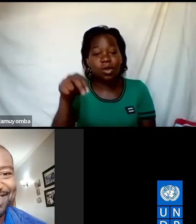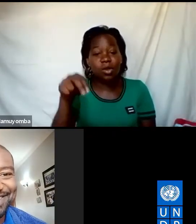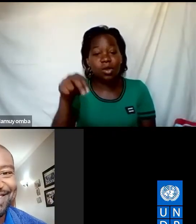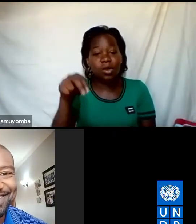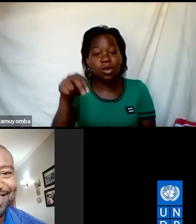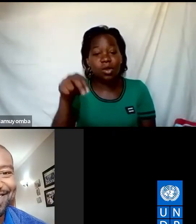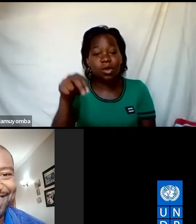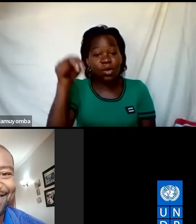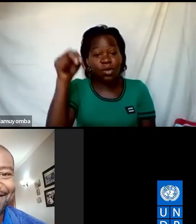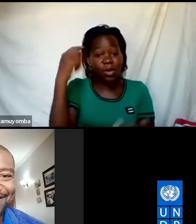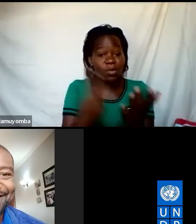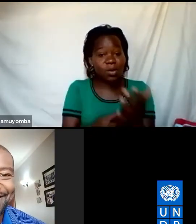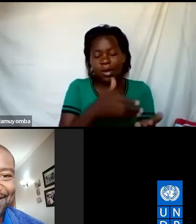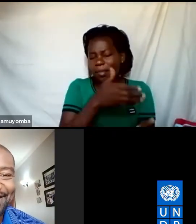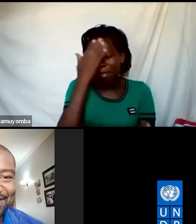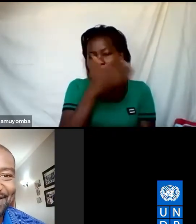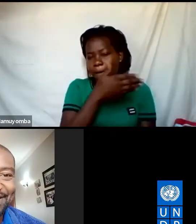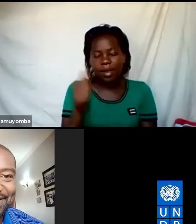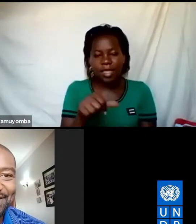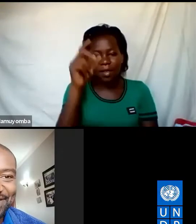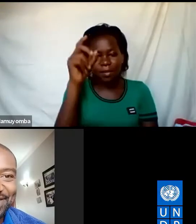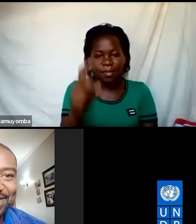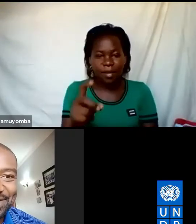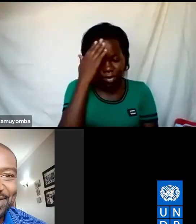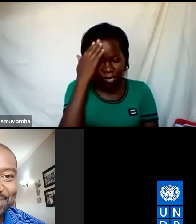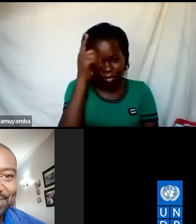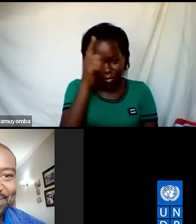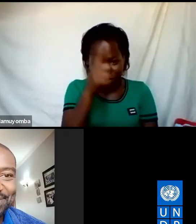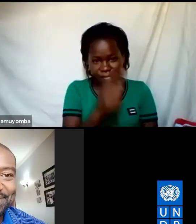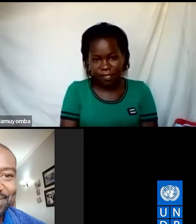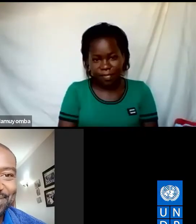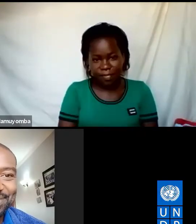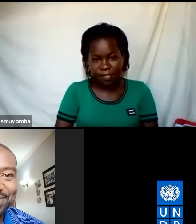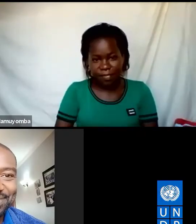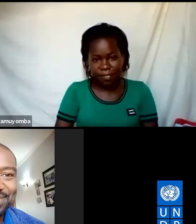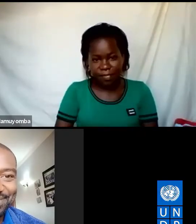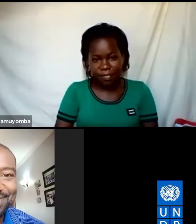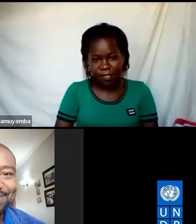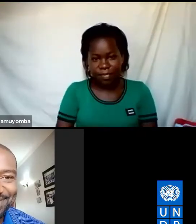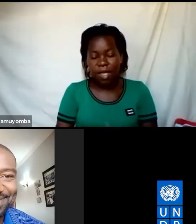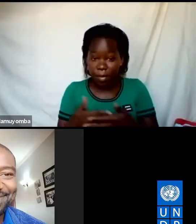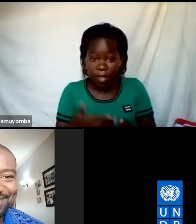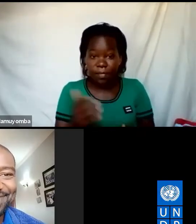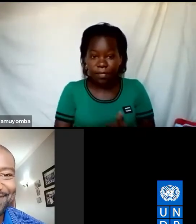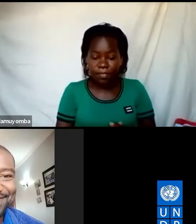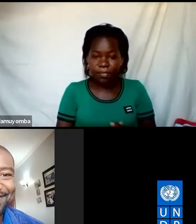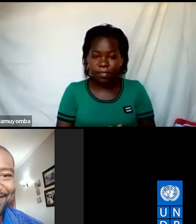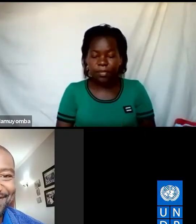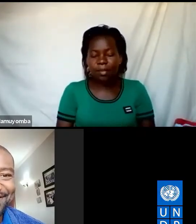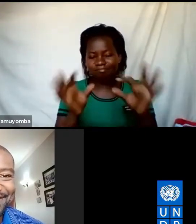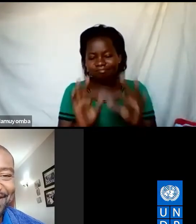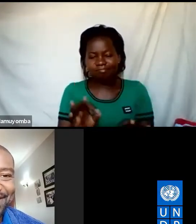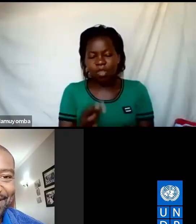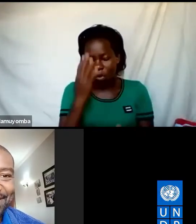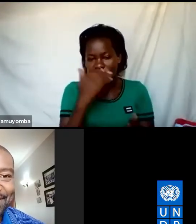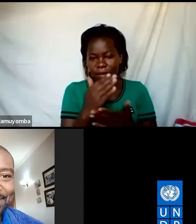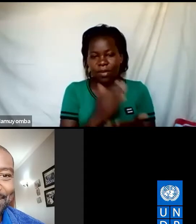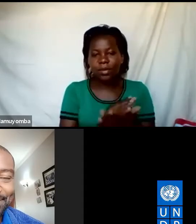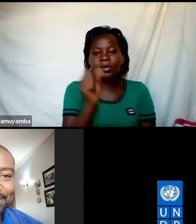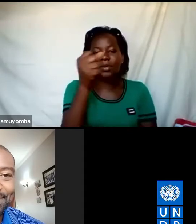person in Northern Uganda, when they're babies, they look good because of shea butter. So bringing in our own